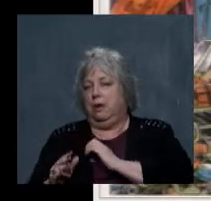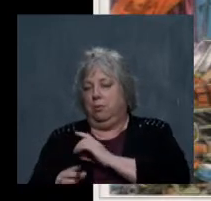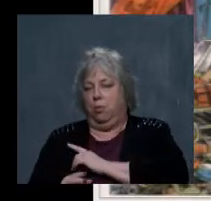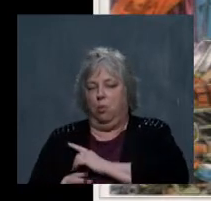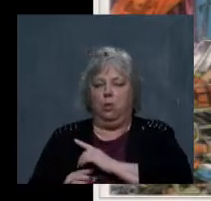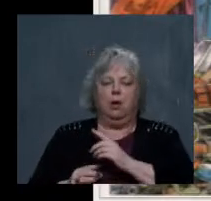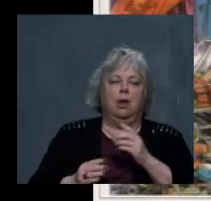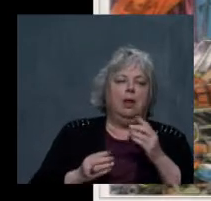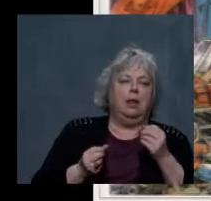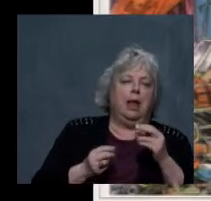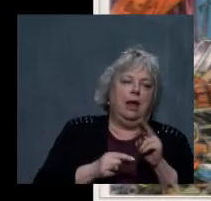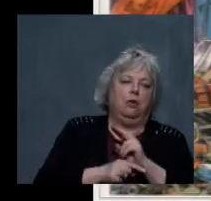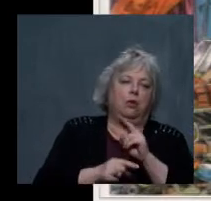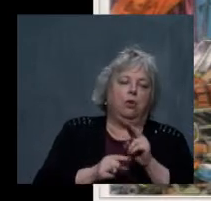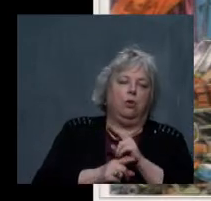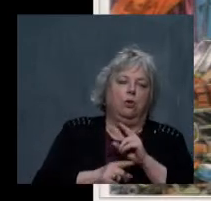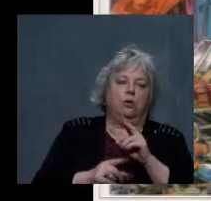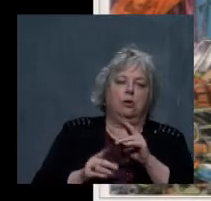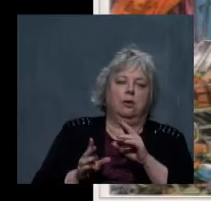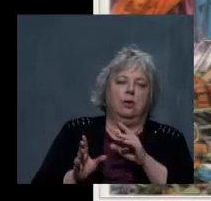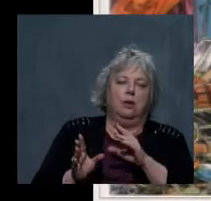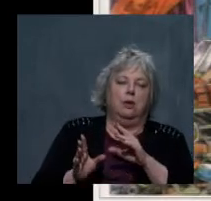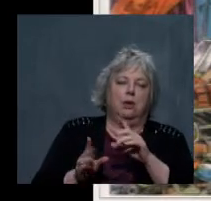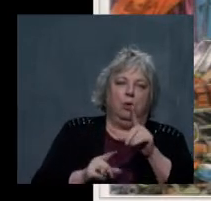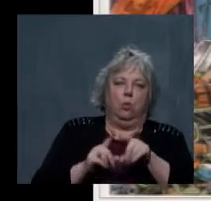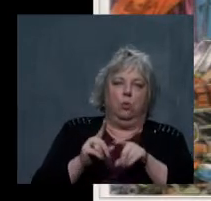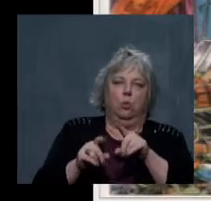ones that are questioned, the design standards are fine.